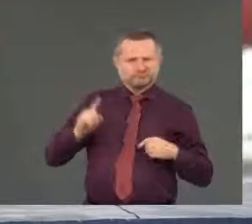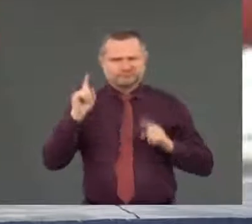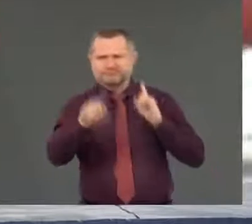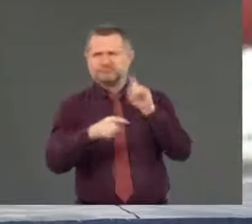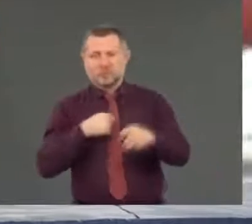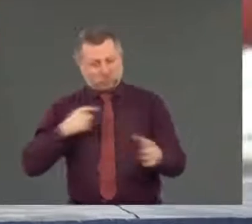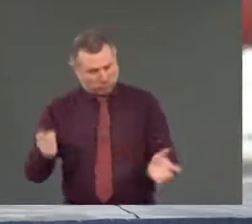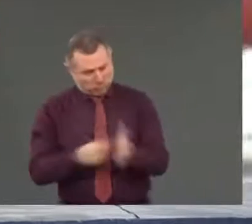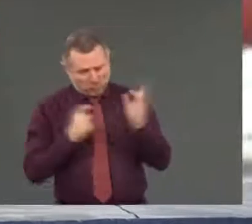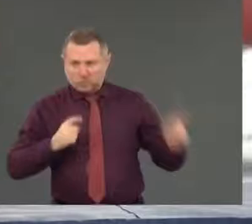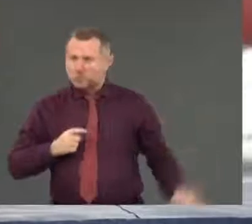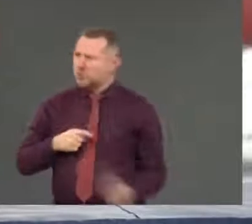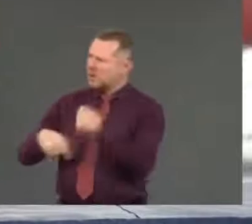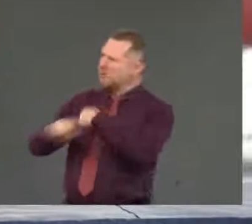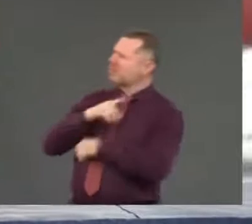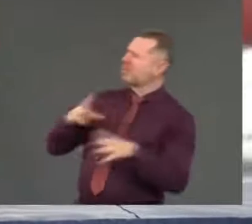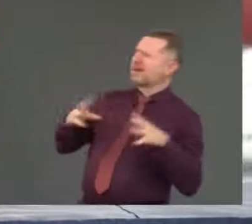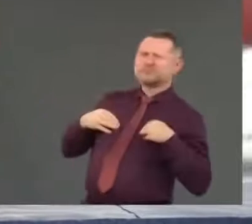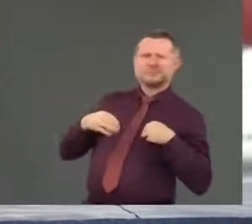show up.